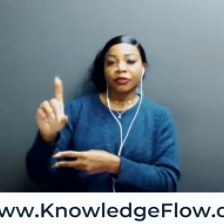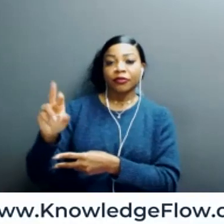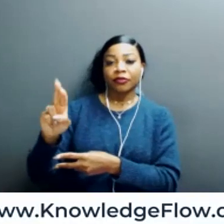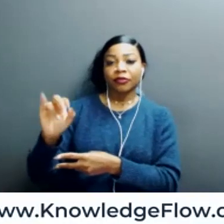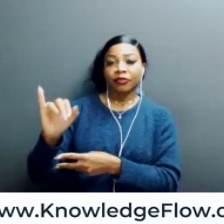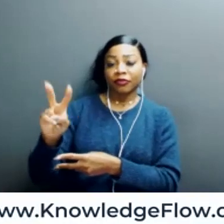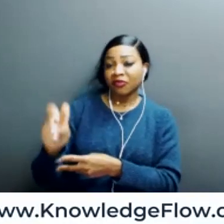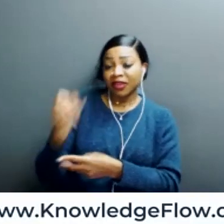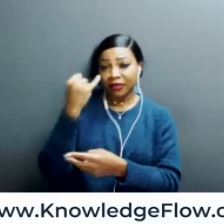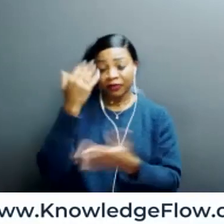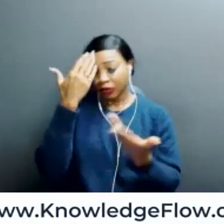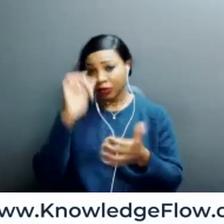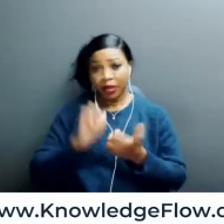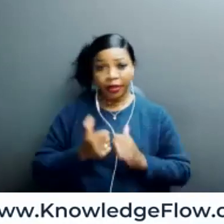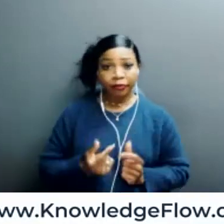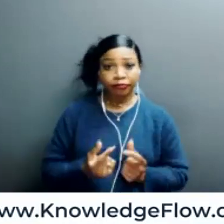expertise